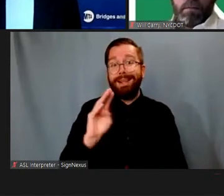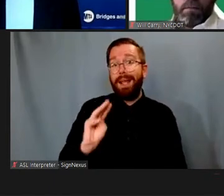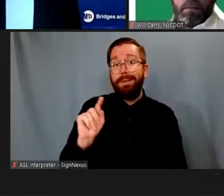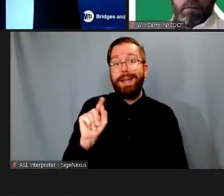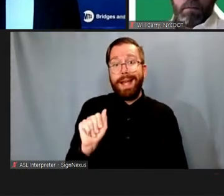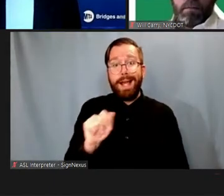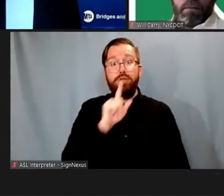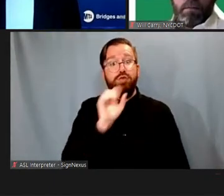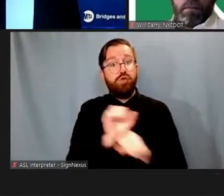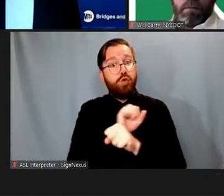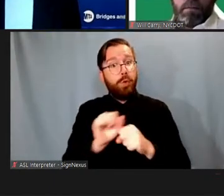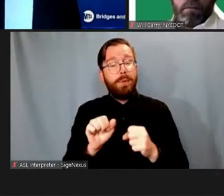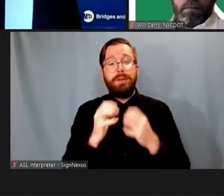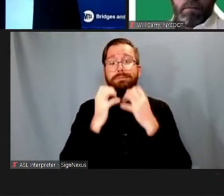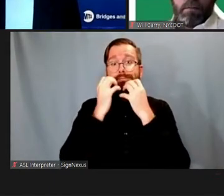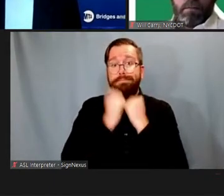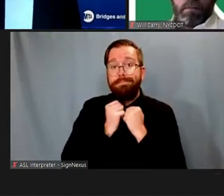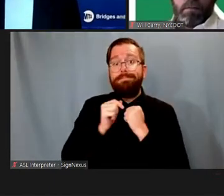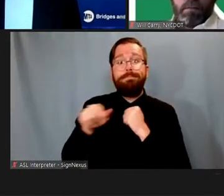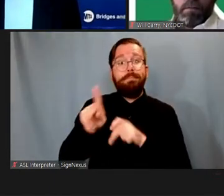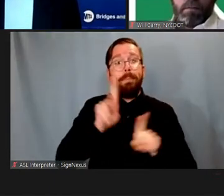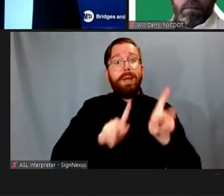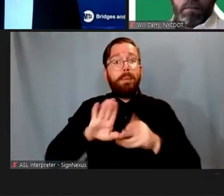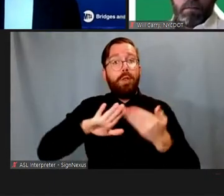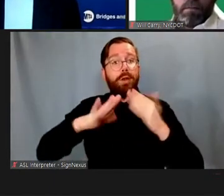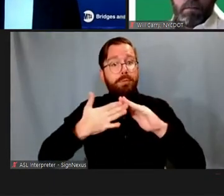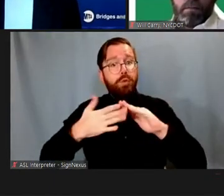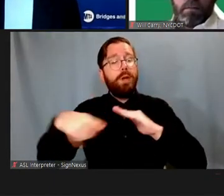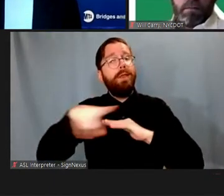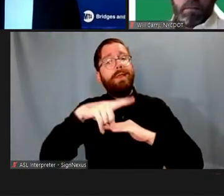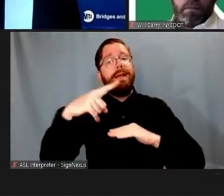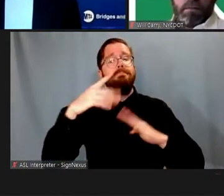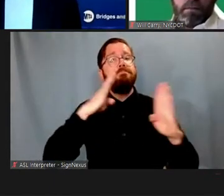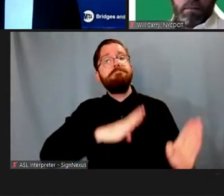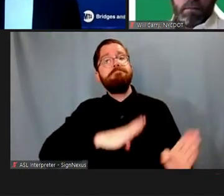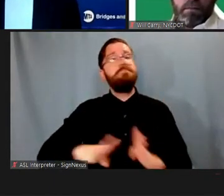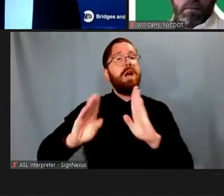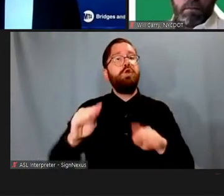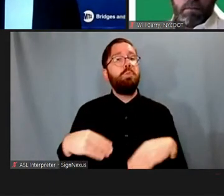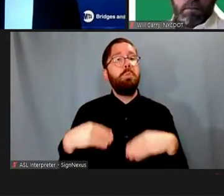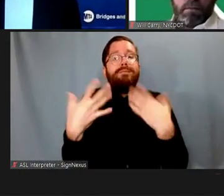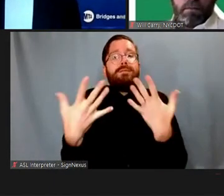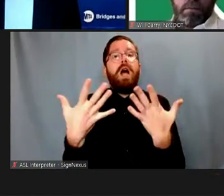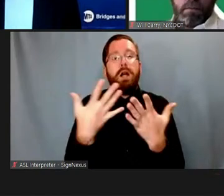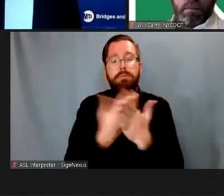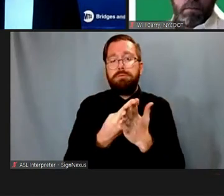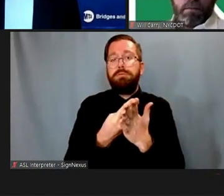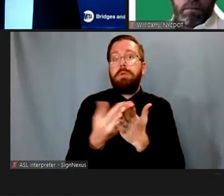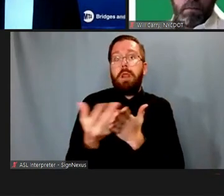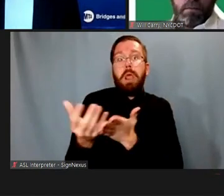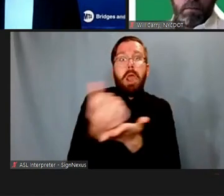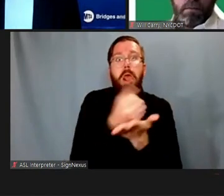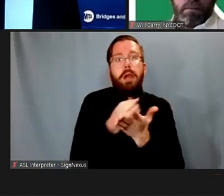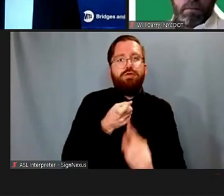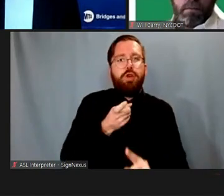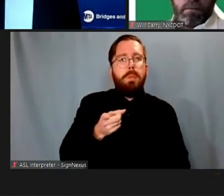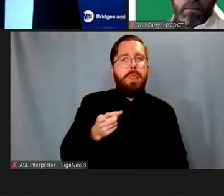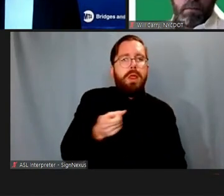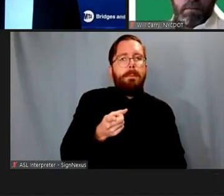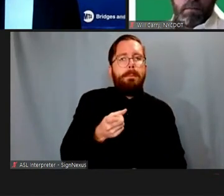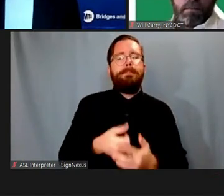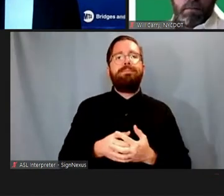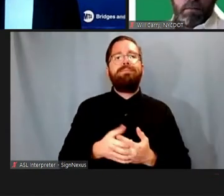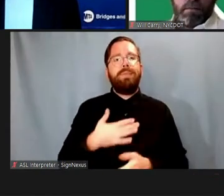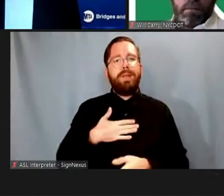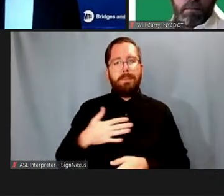people in community they plan to rely on to generate the revenue needed to meet their budget shortfalls my elected officials will be